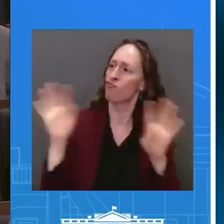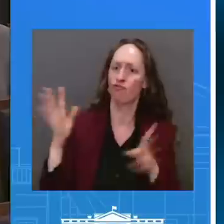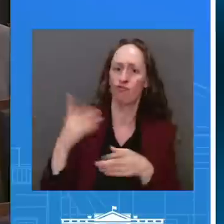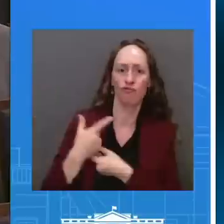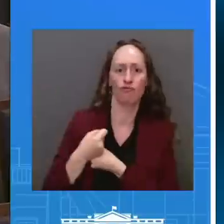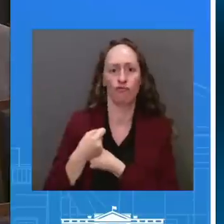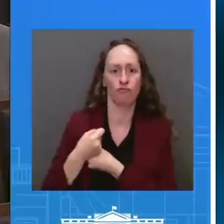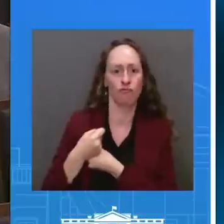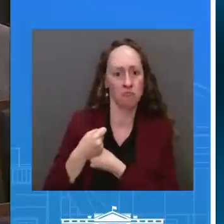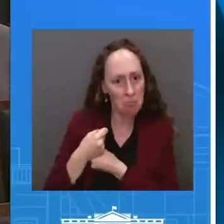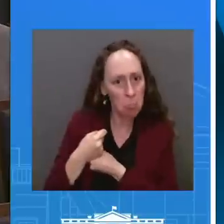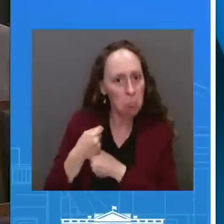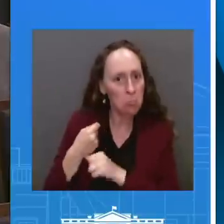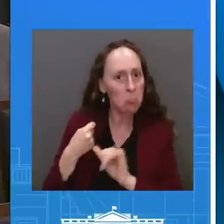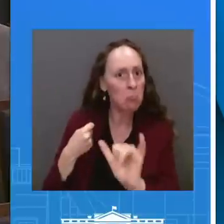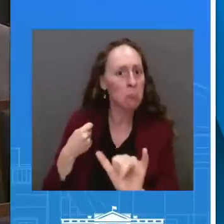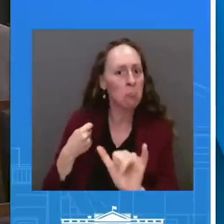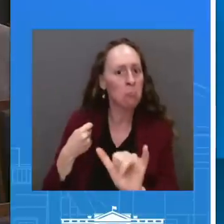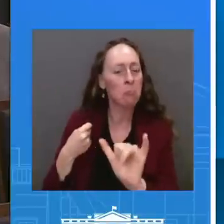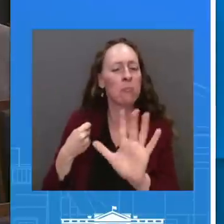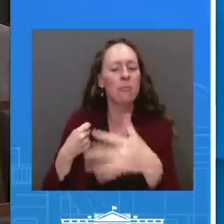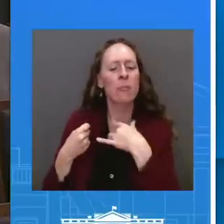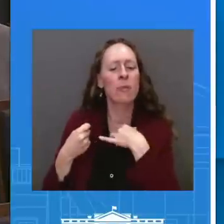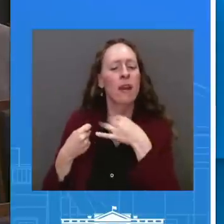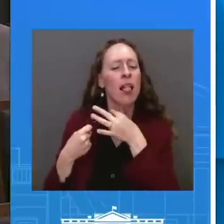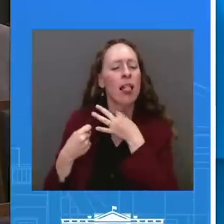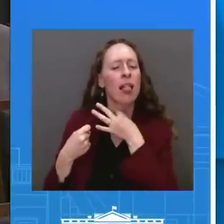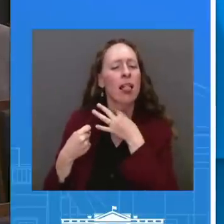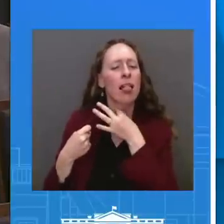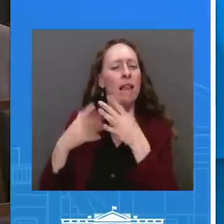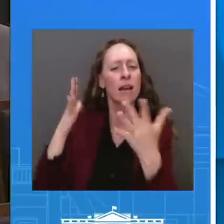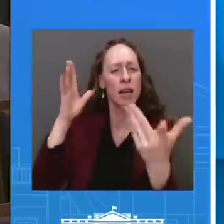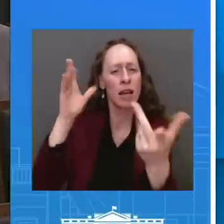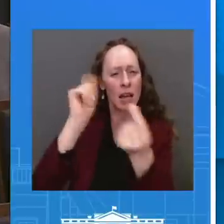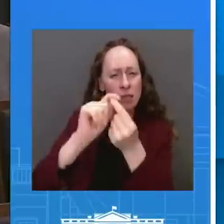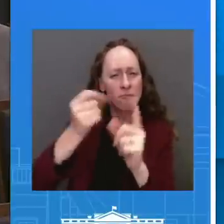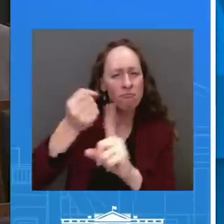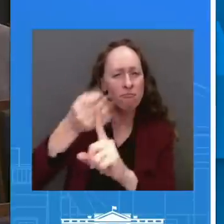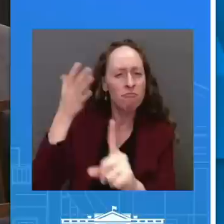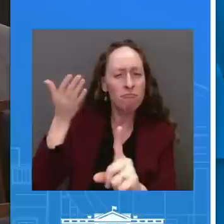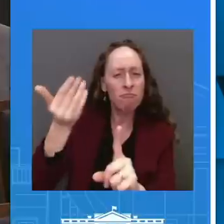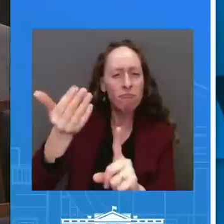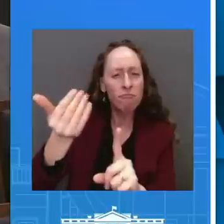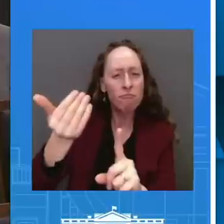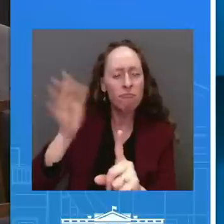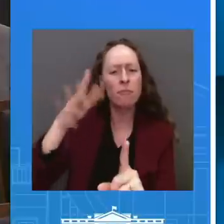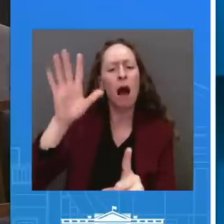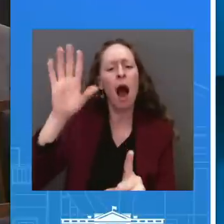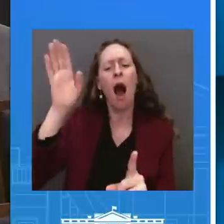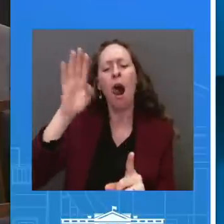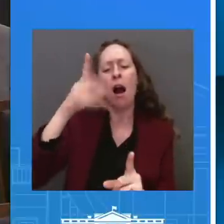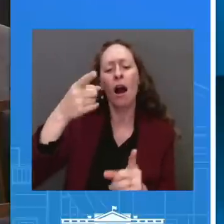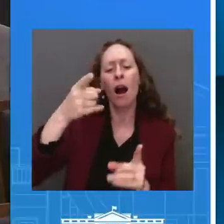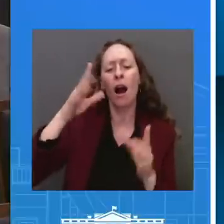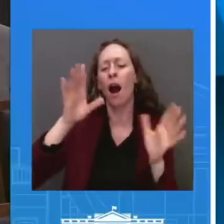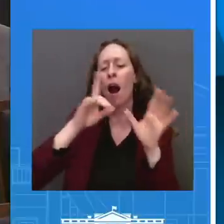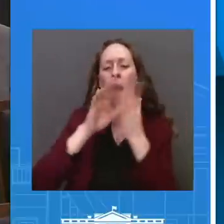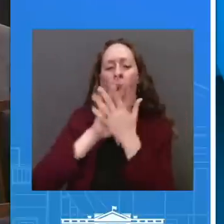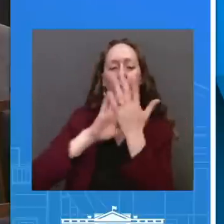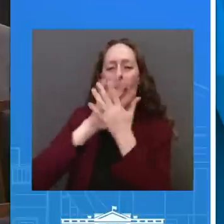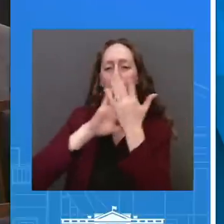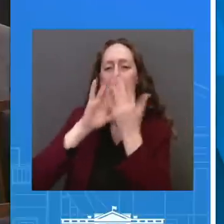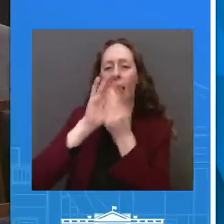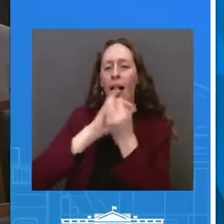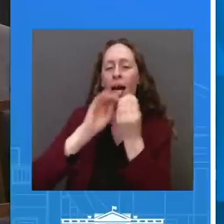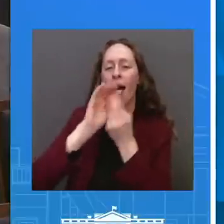specifics of that, you seem to be saying you guys don't want to get into the specifics of the dispute. So is he not standing with them